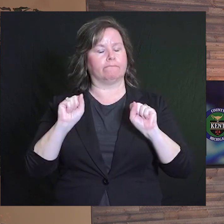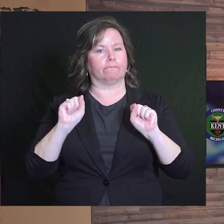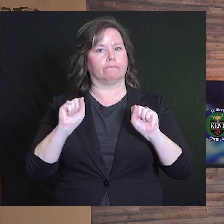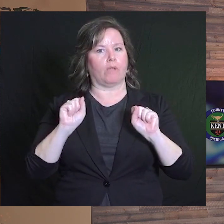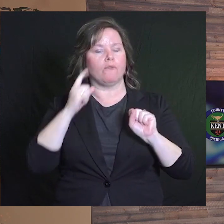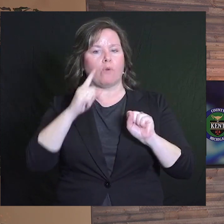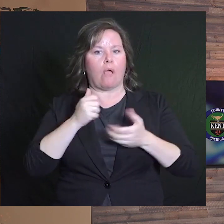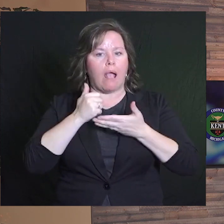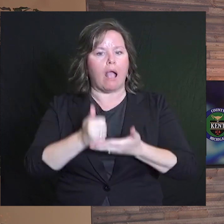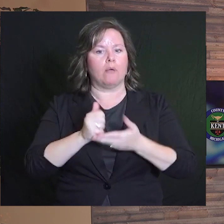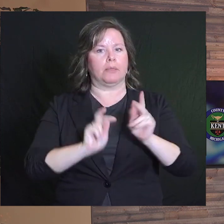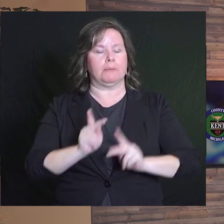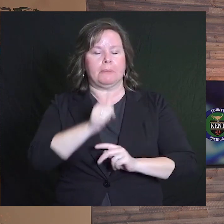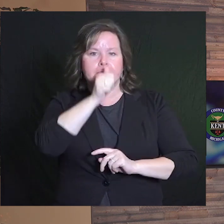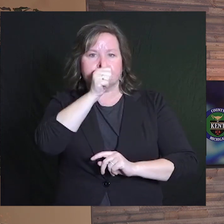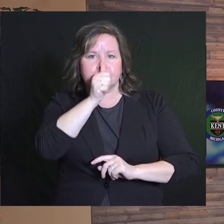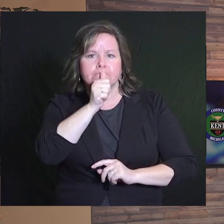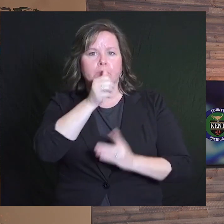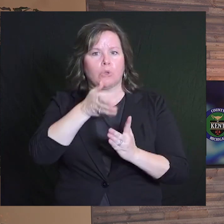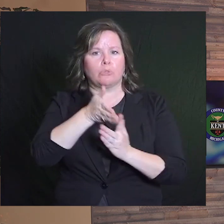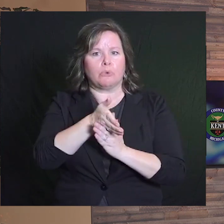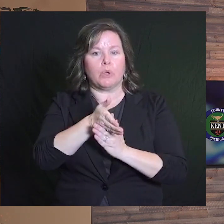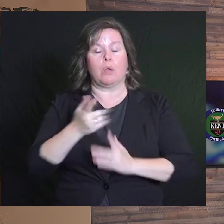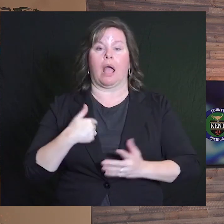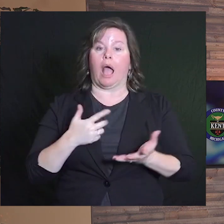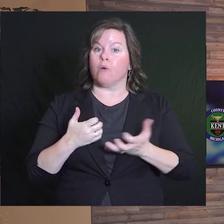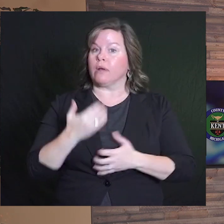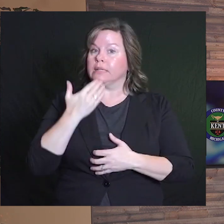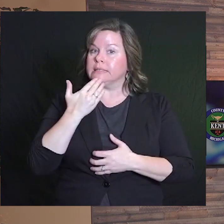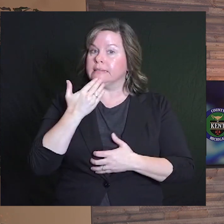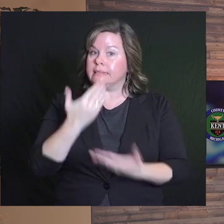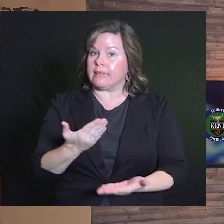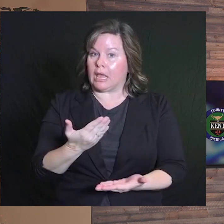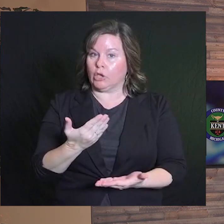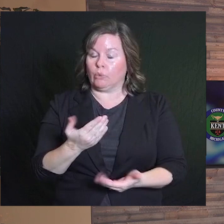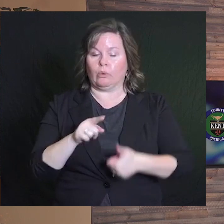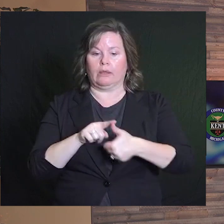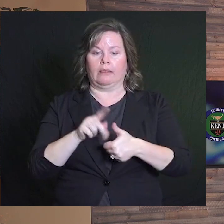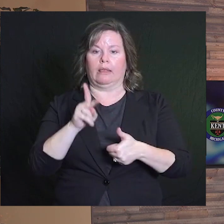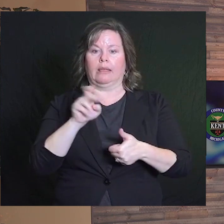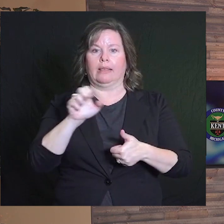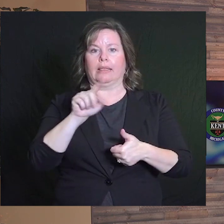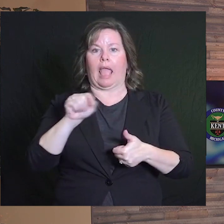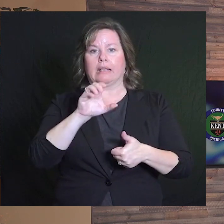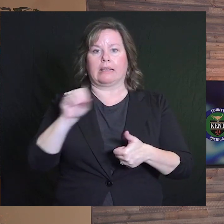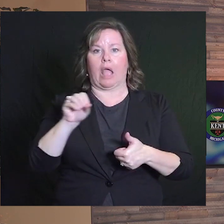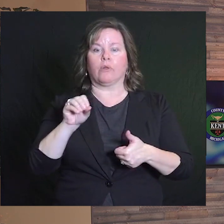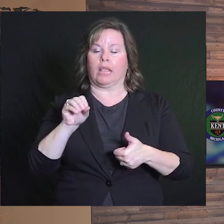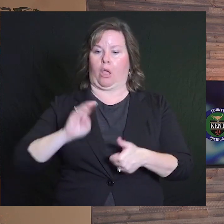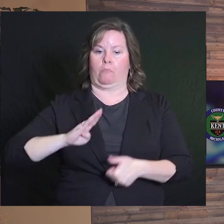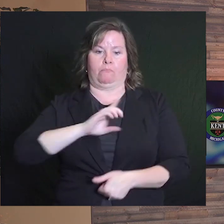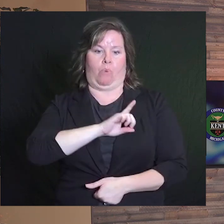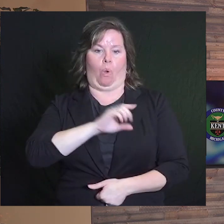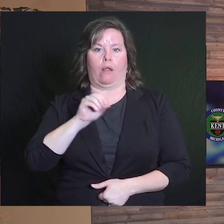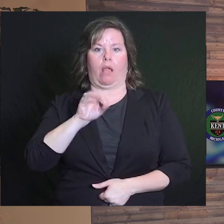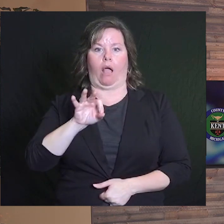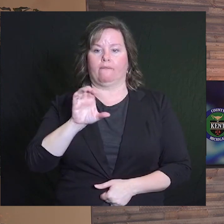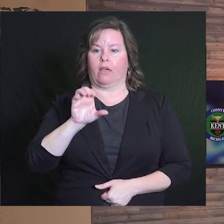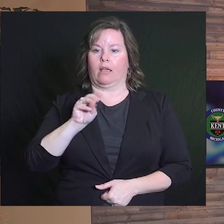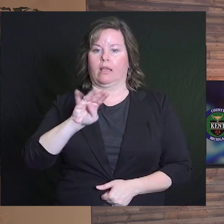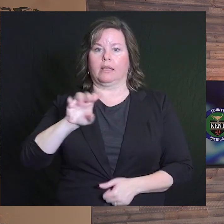this as possible. And I want to say thank you to our Kent County Board of Commissioners and to our County Administrator, Wayman